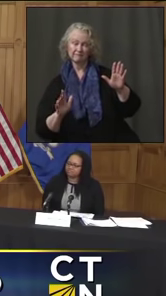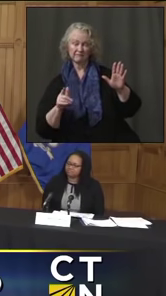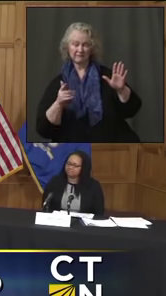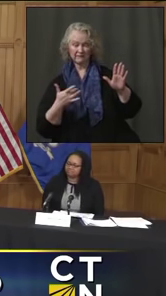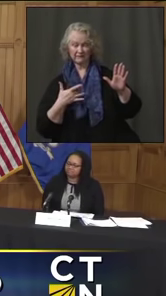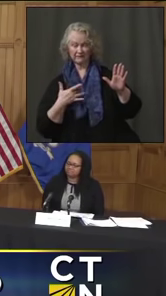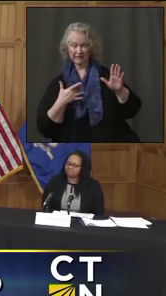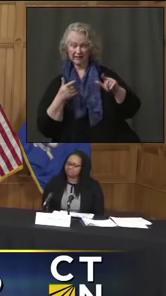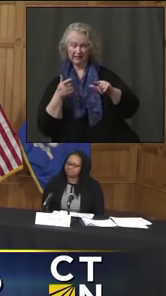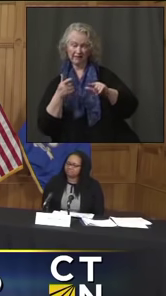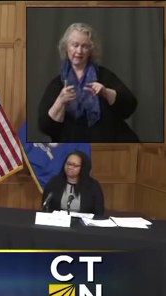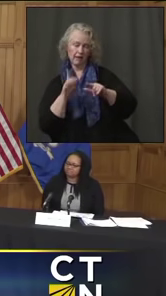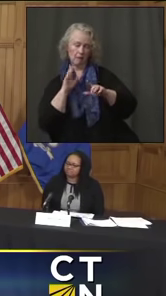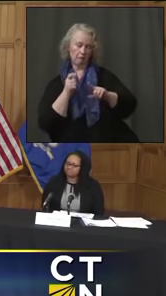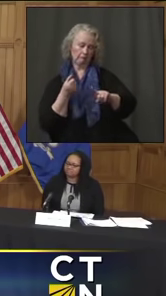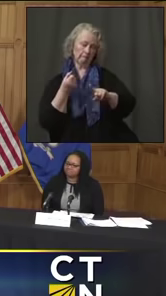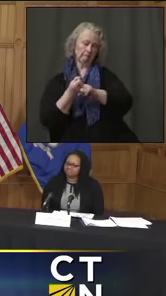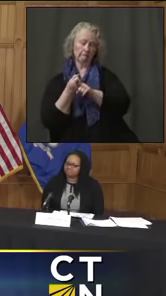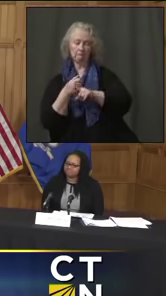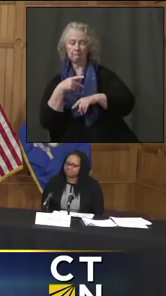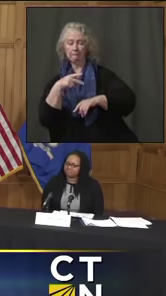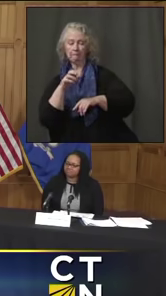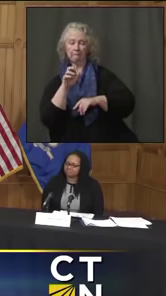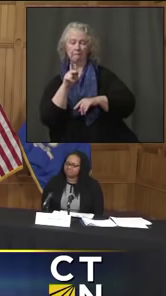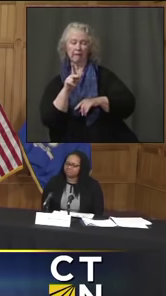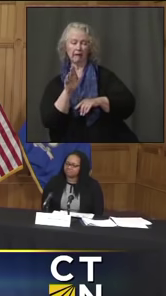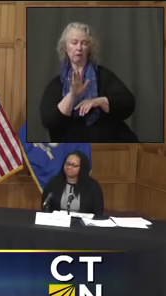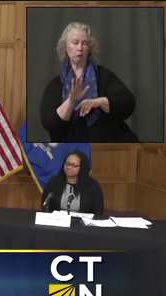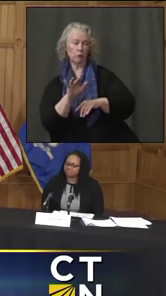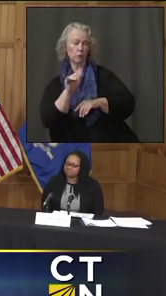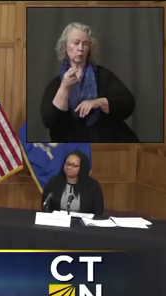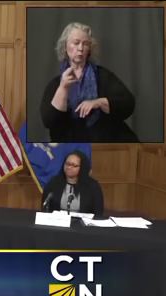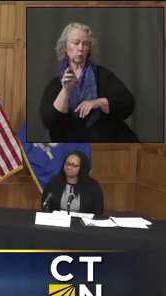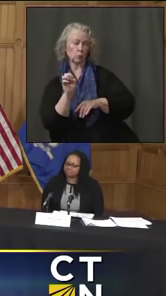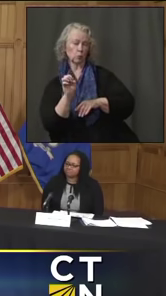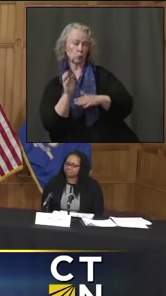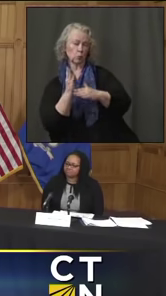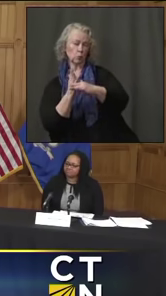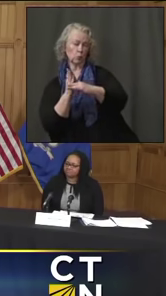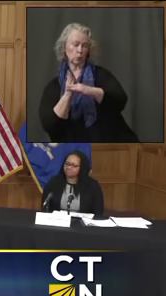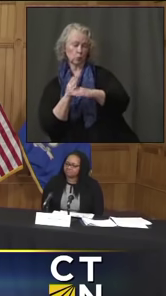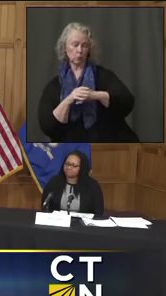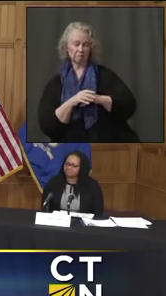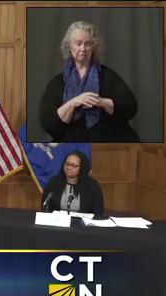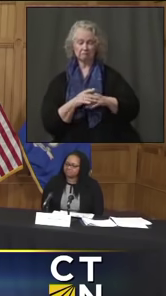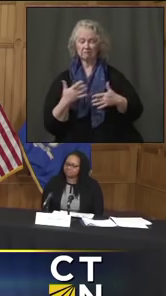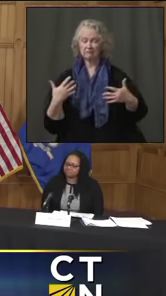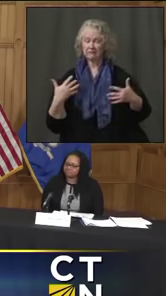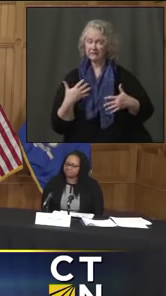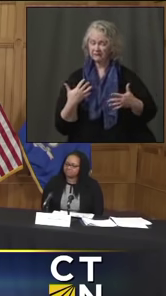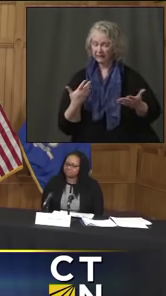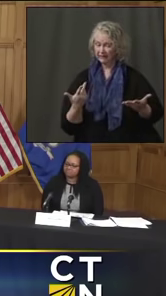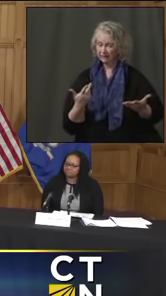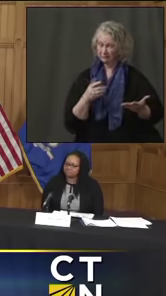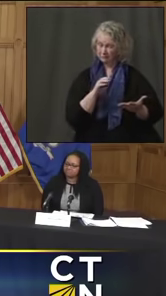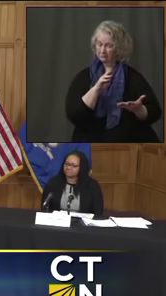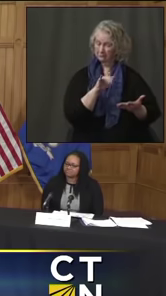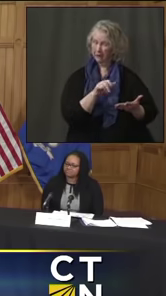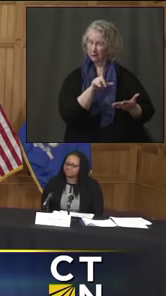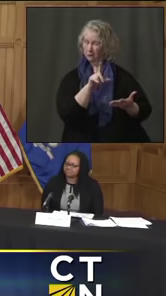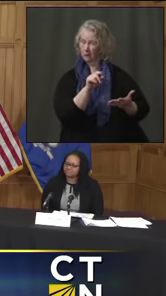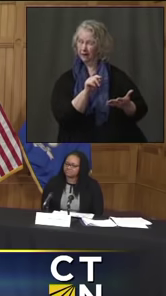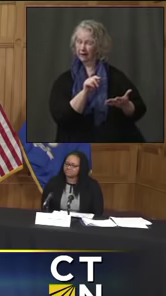of hospitalizations by mid-June, and there's some concern about whether the May